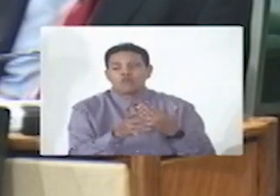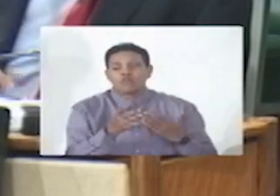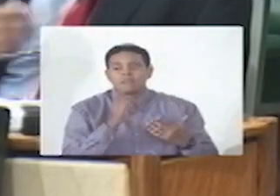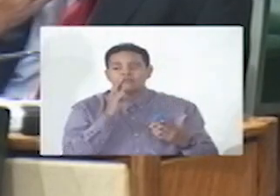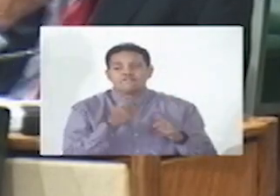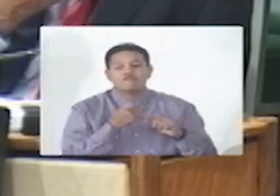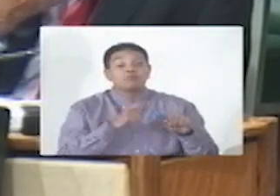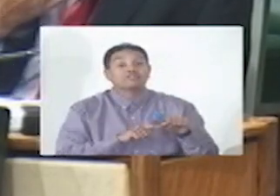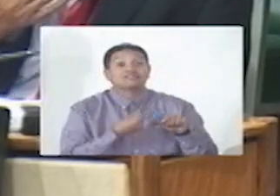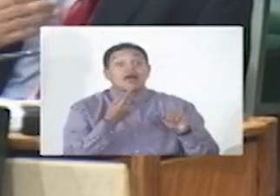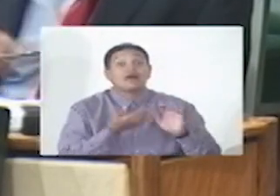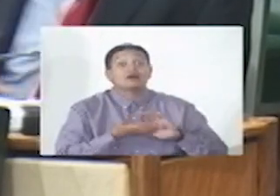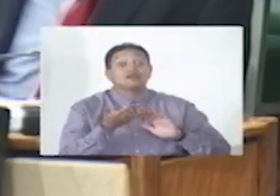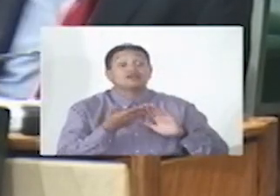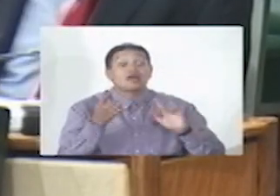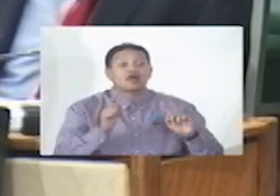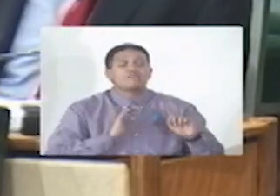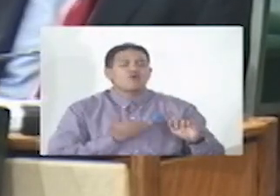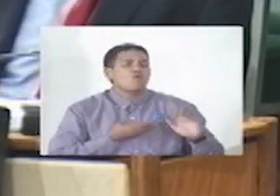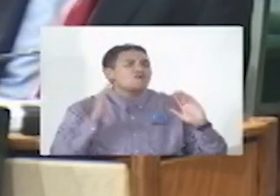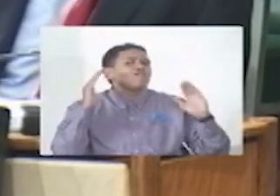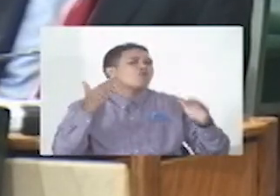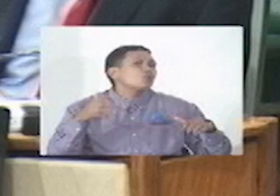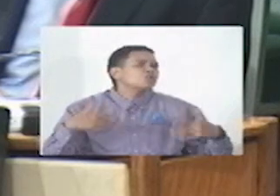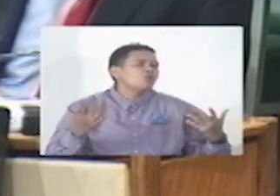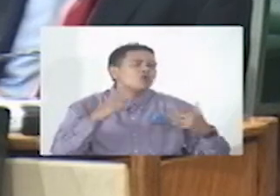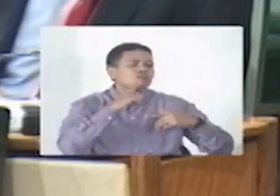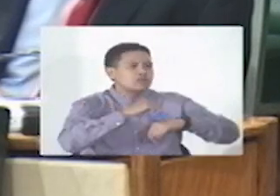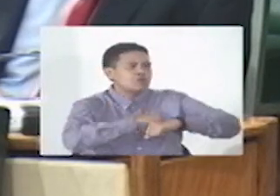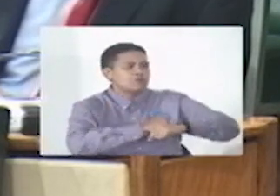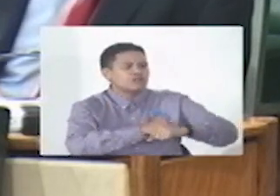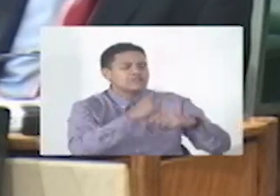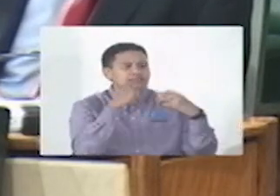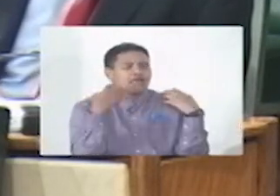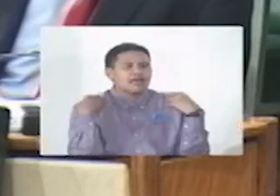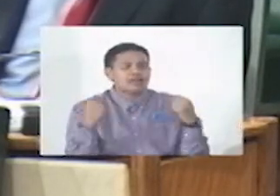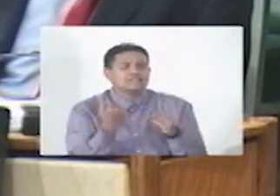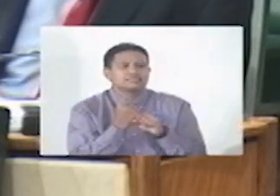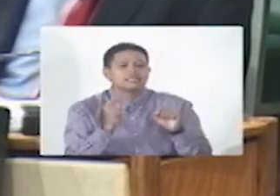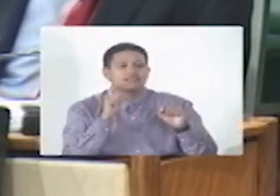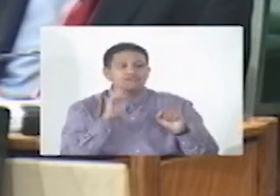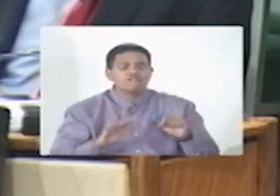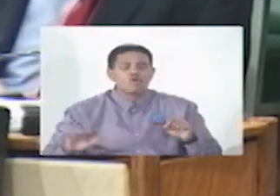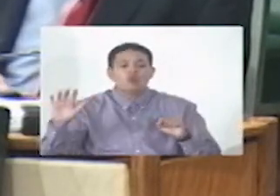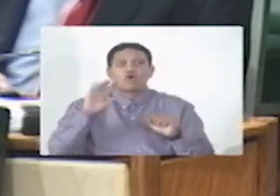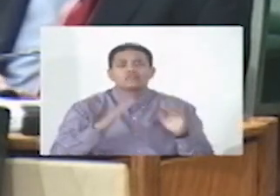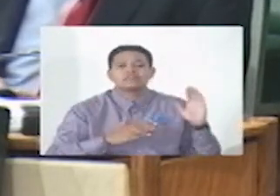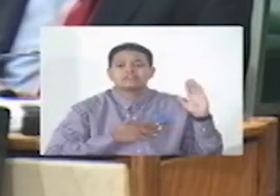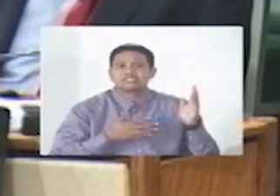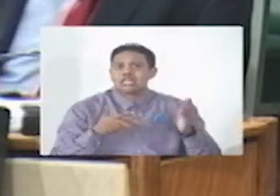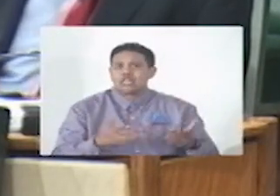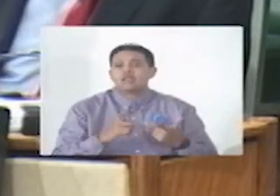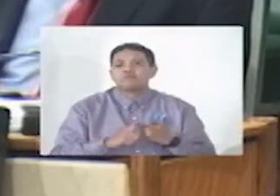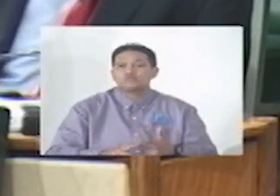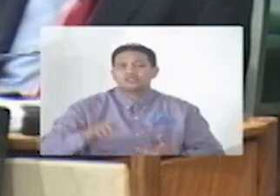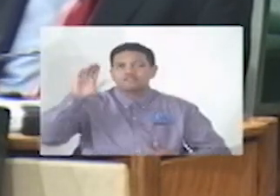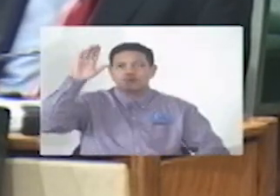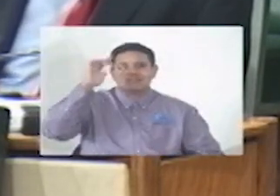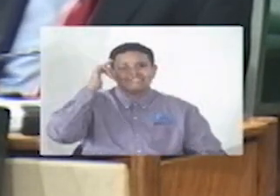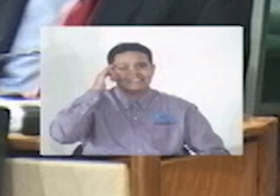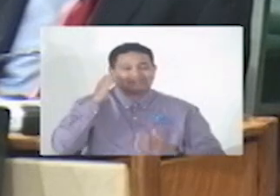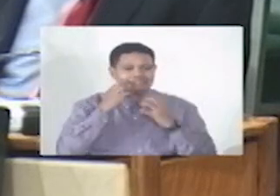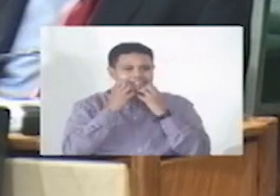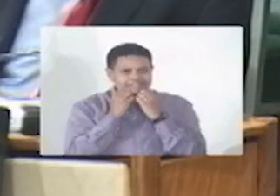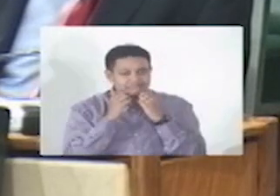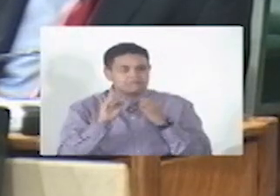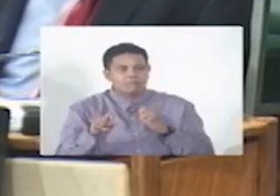From the very beginning, our focus has been on protecting the health and safety of all of our citizens, here and abroad. Members